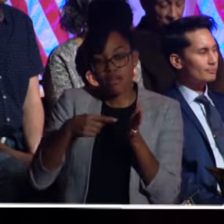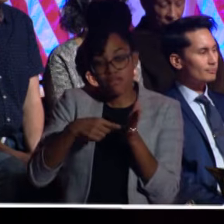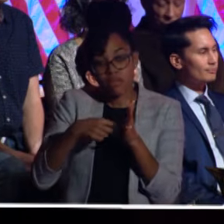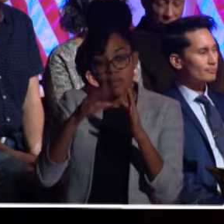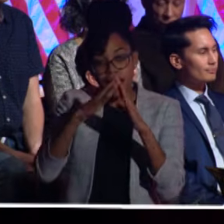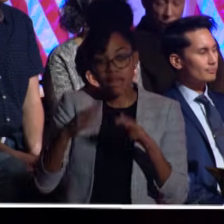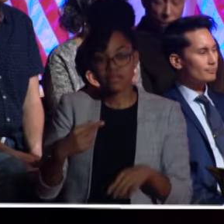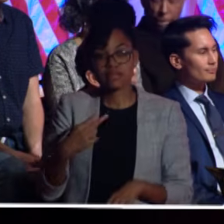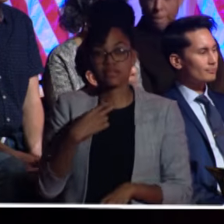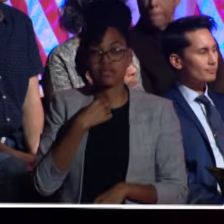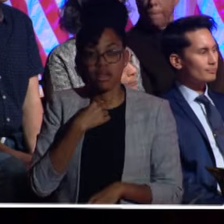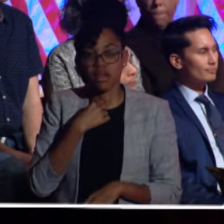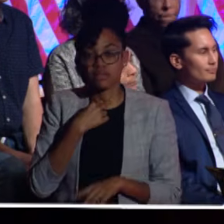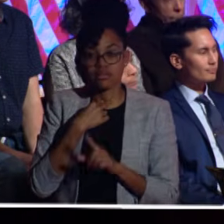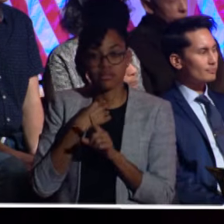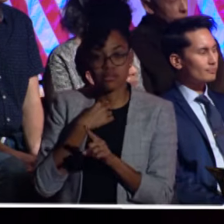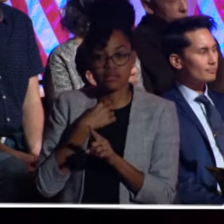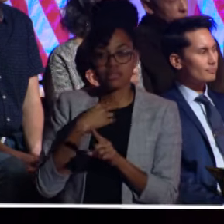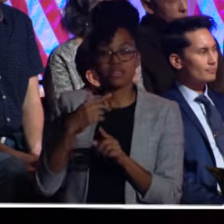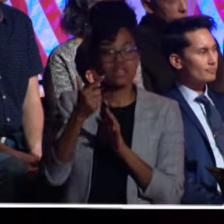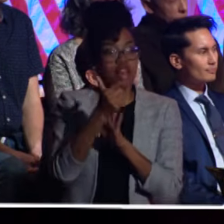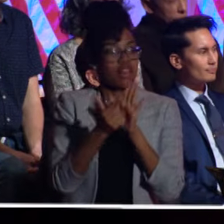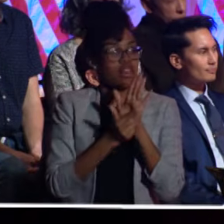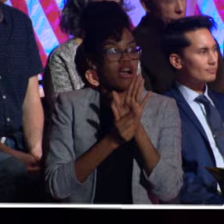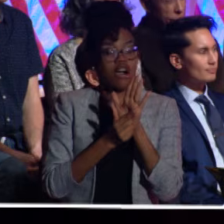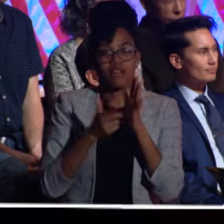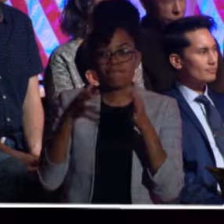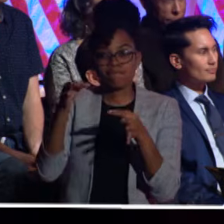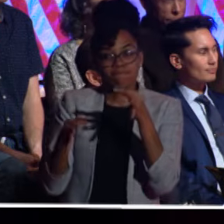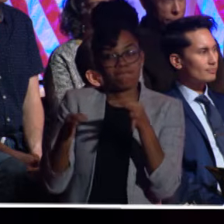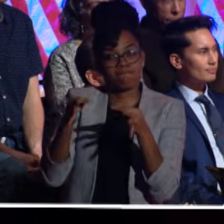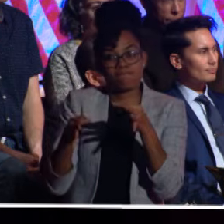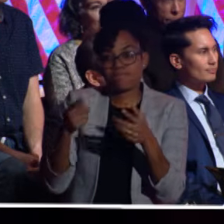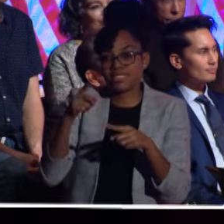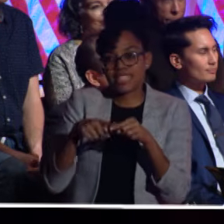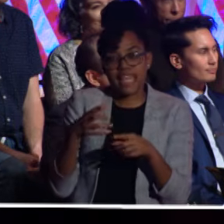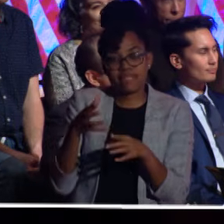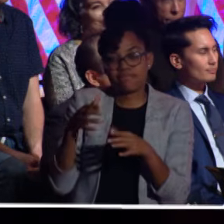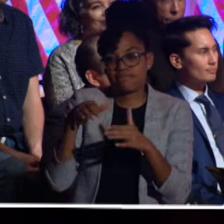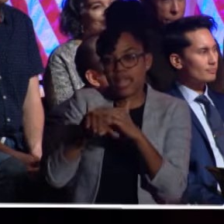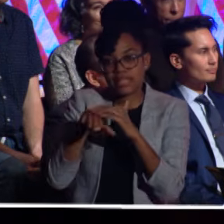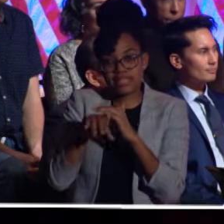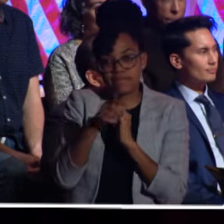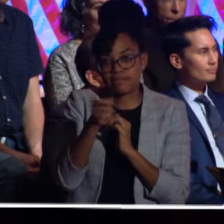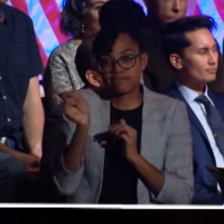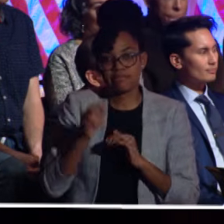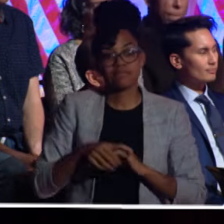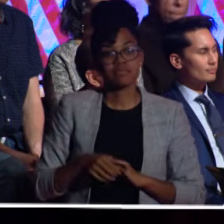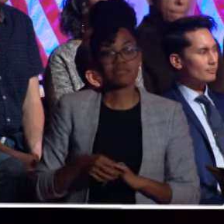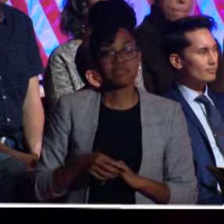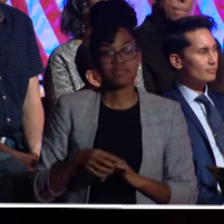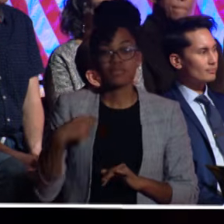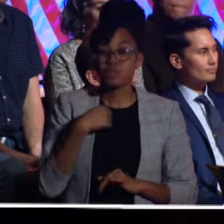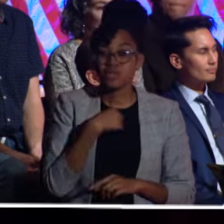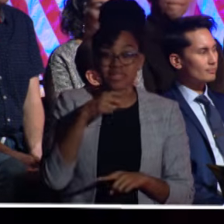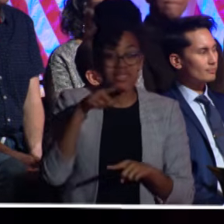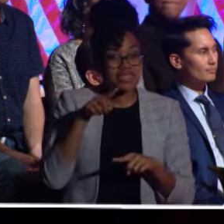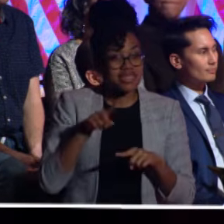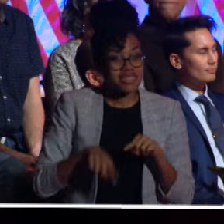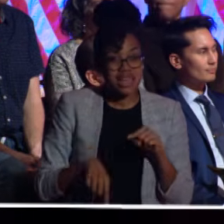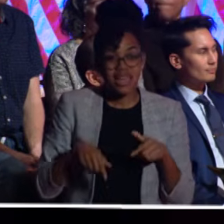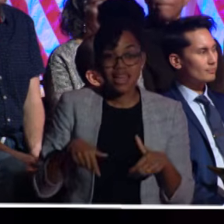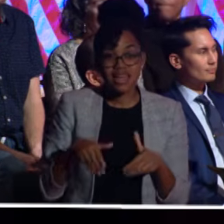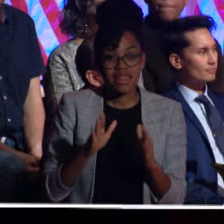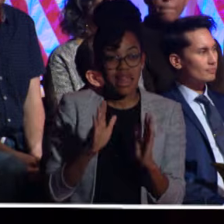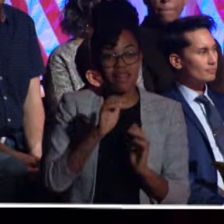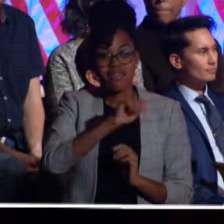are stuck in frivolous litigation. And the truth is, we cannot afford to let any untapped land